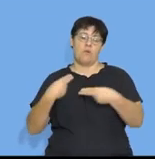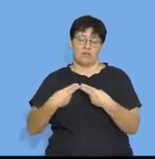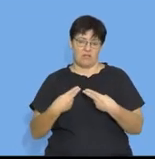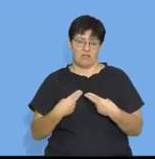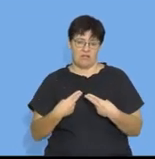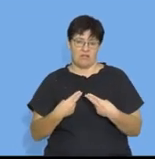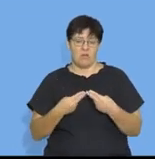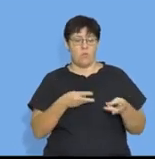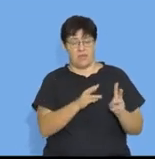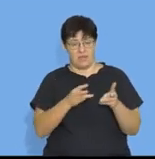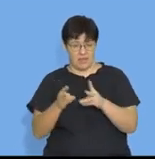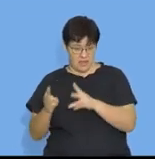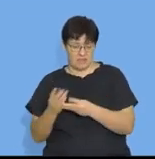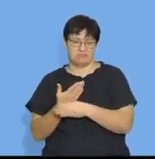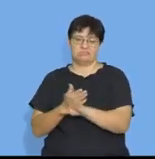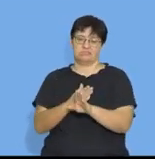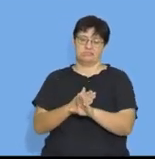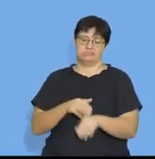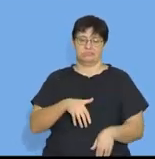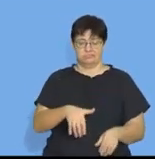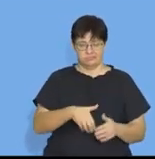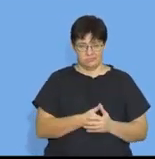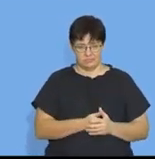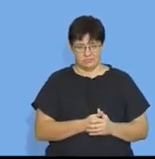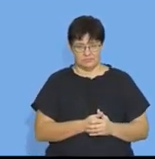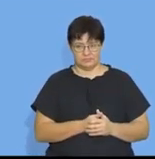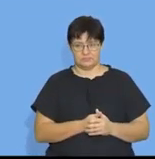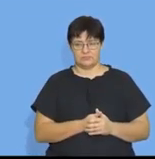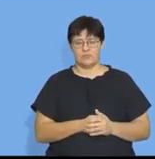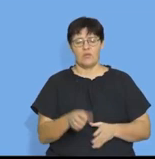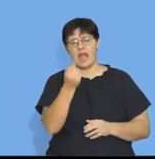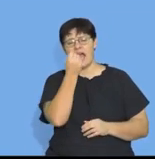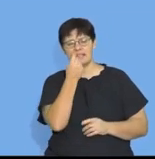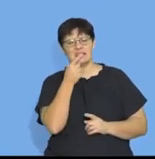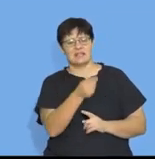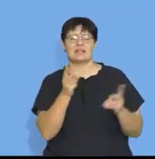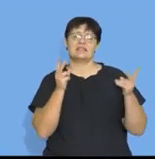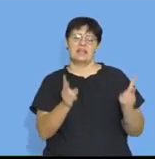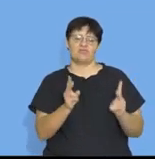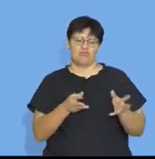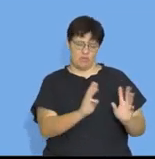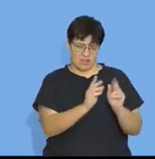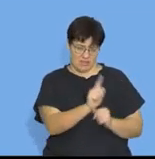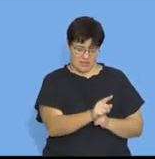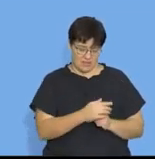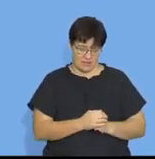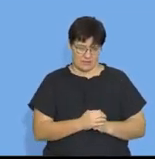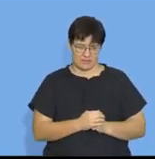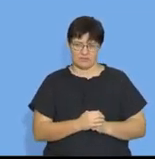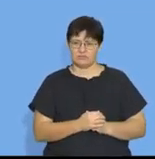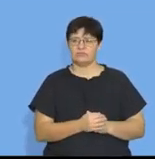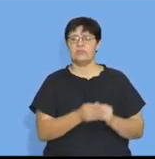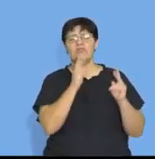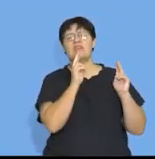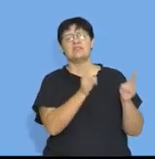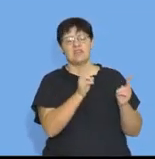group of hormonal methods of preventing conception. Let's try and understand what the natural methods are. When we